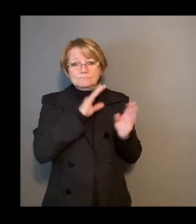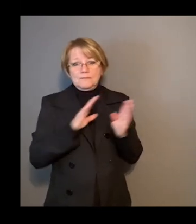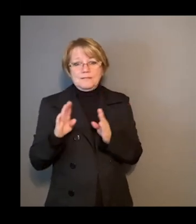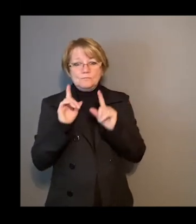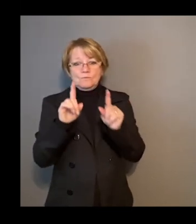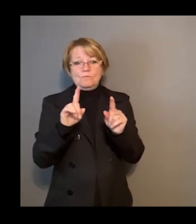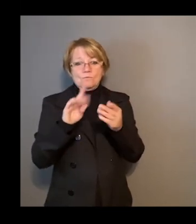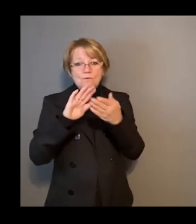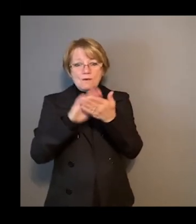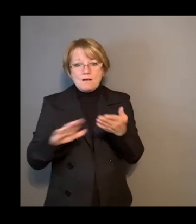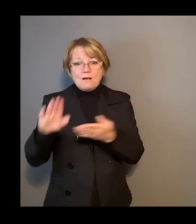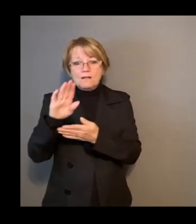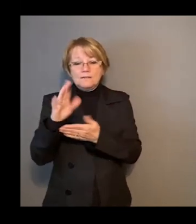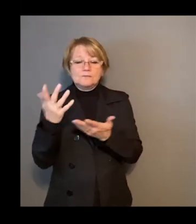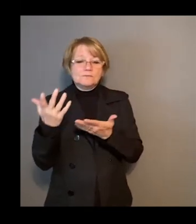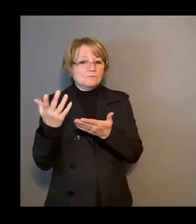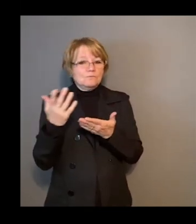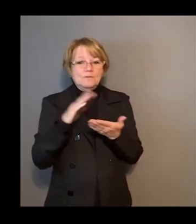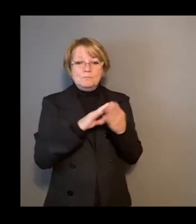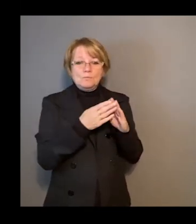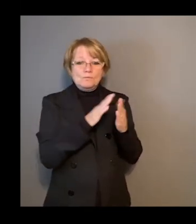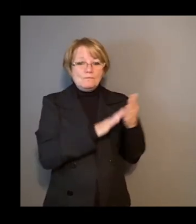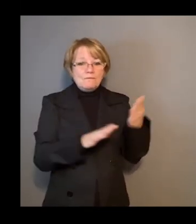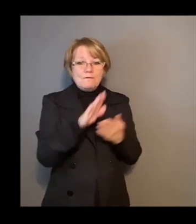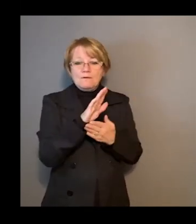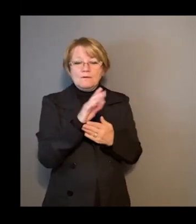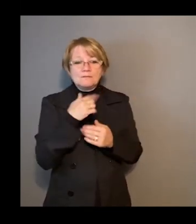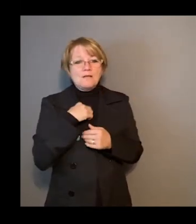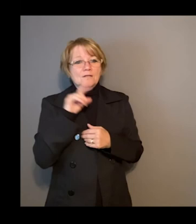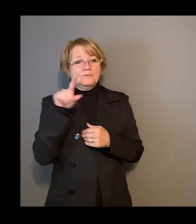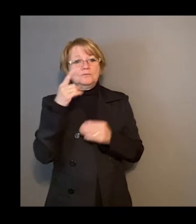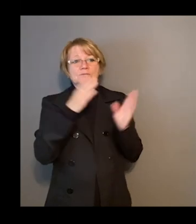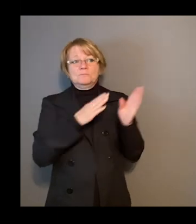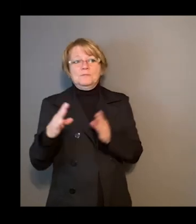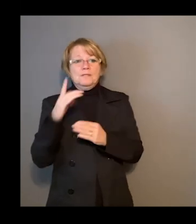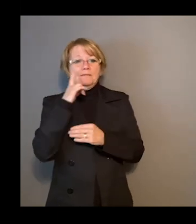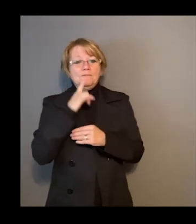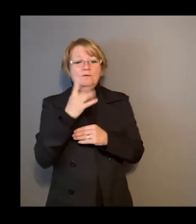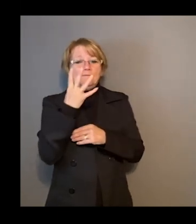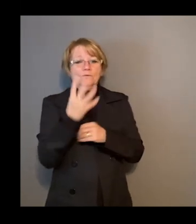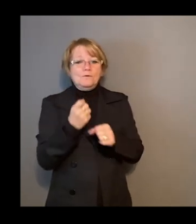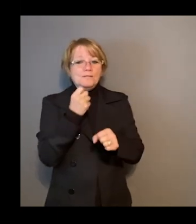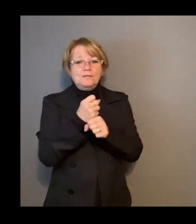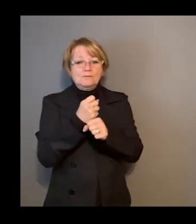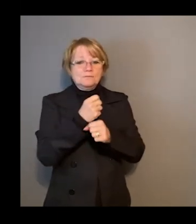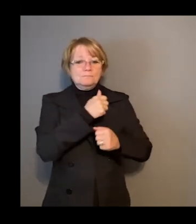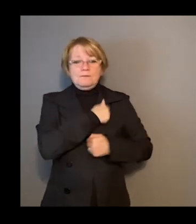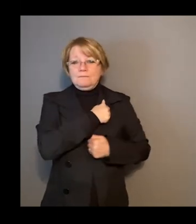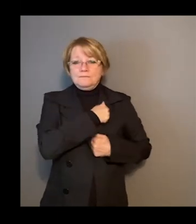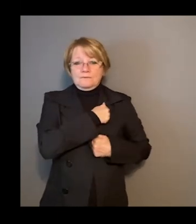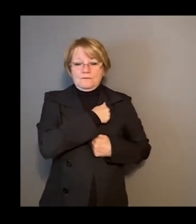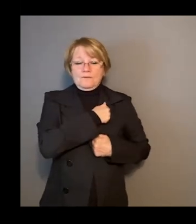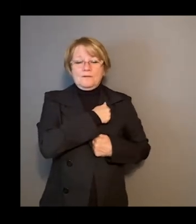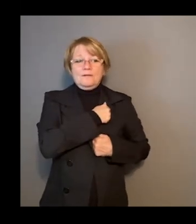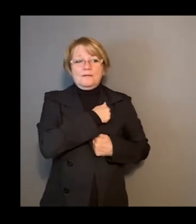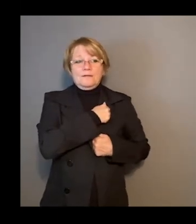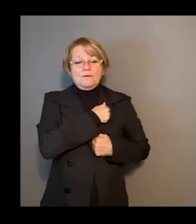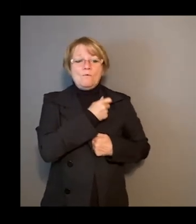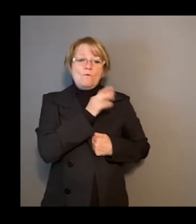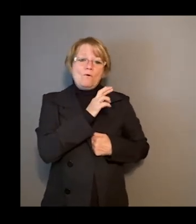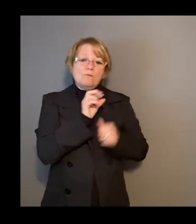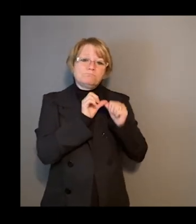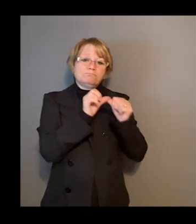on doing my 4 years, maybe extension in the military and living off of that because I knew